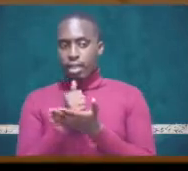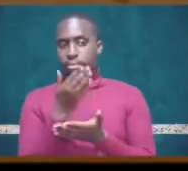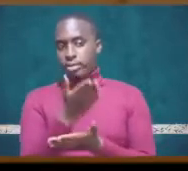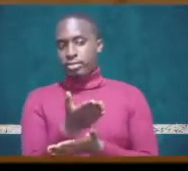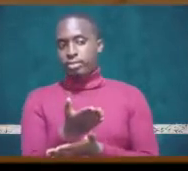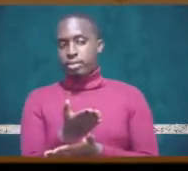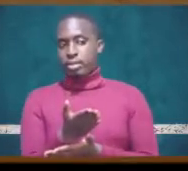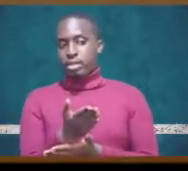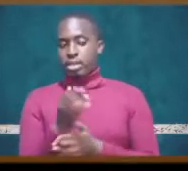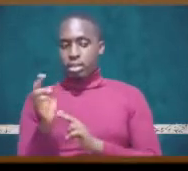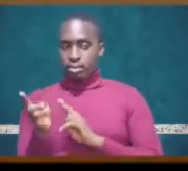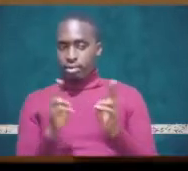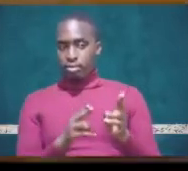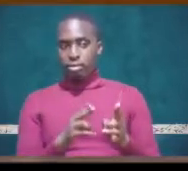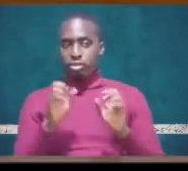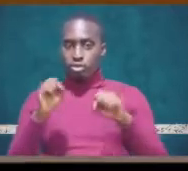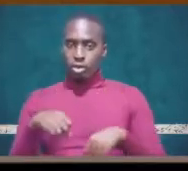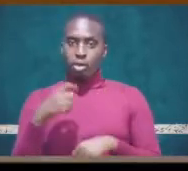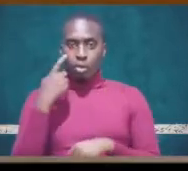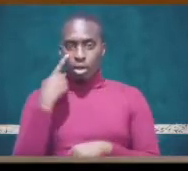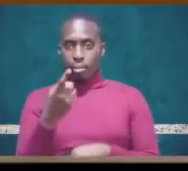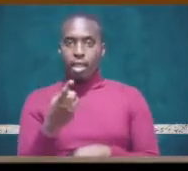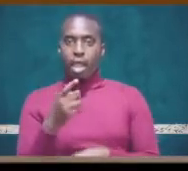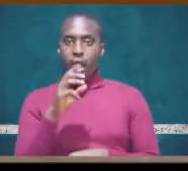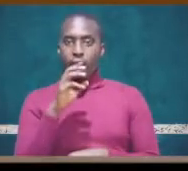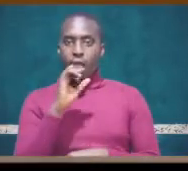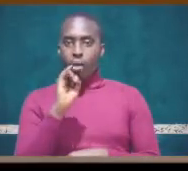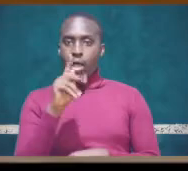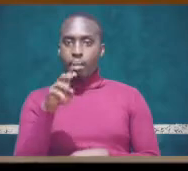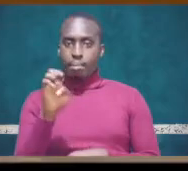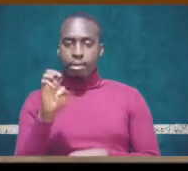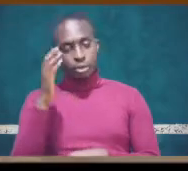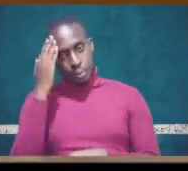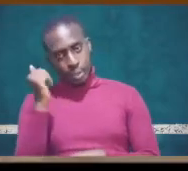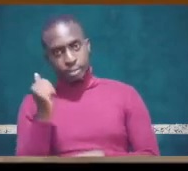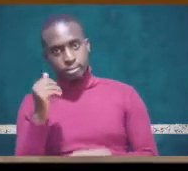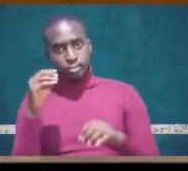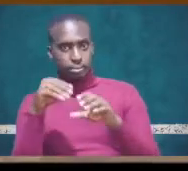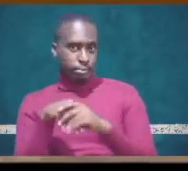wiper, so normally we would have now to consider a wiper, because into the